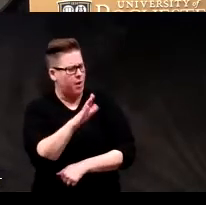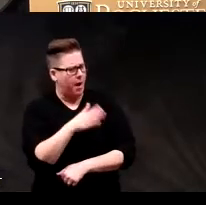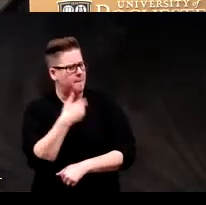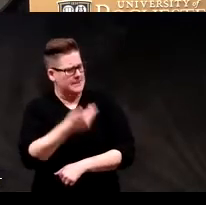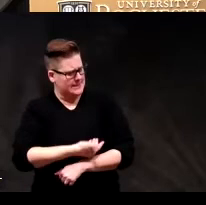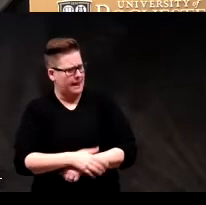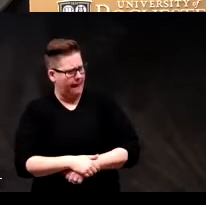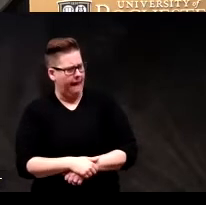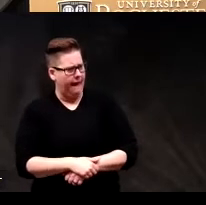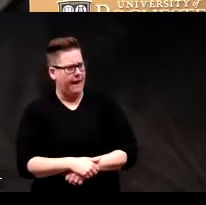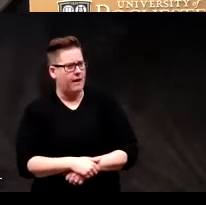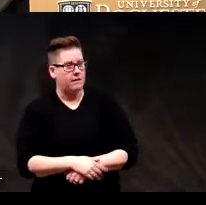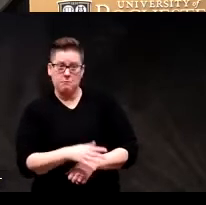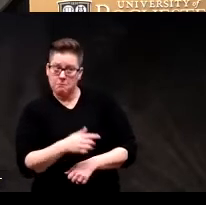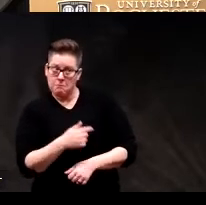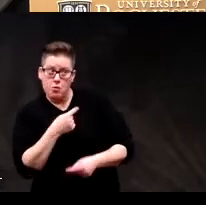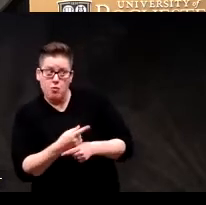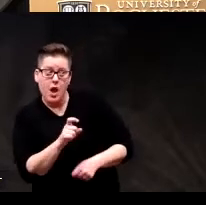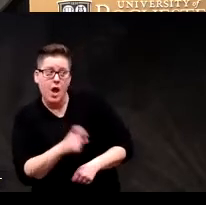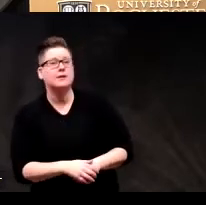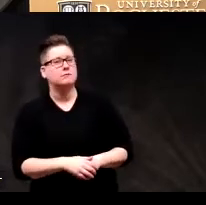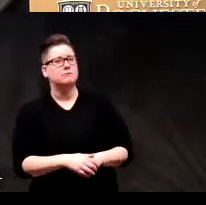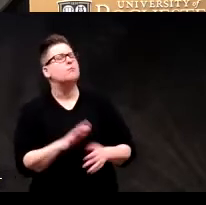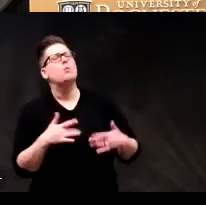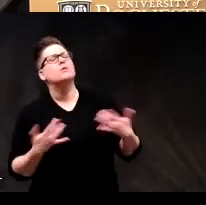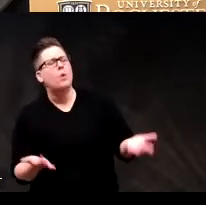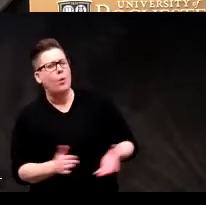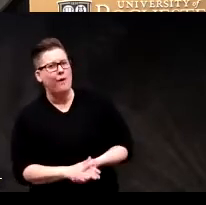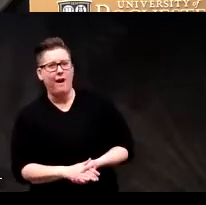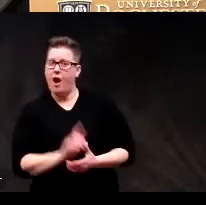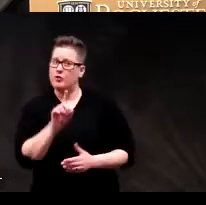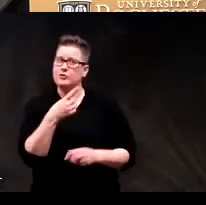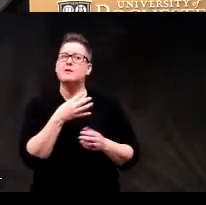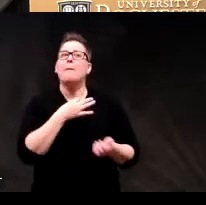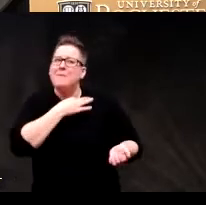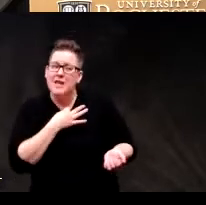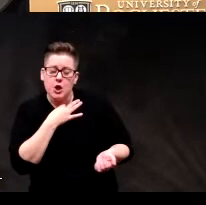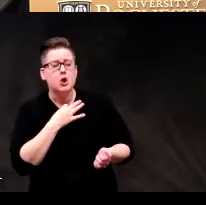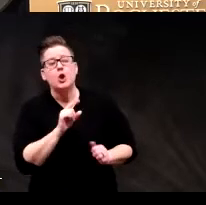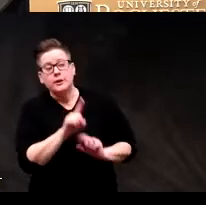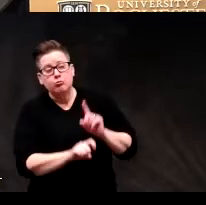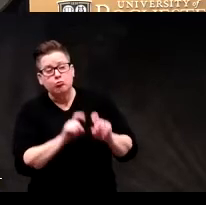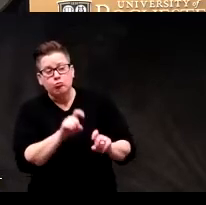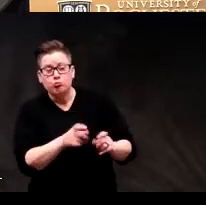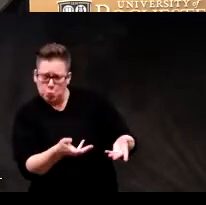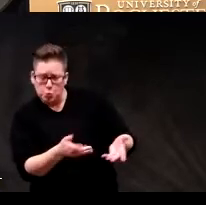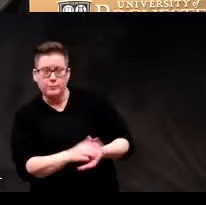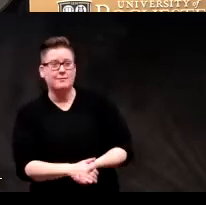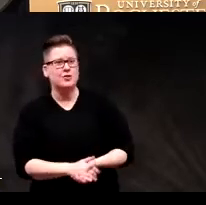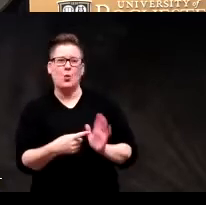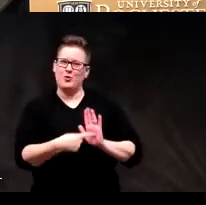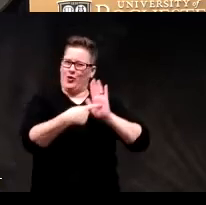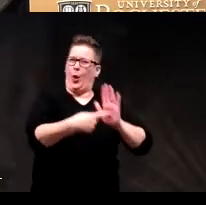upset to me. Did I get that right? What's going on? And just being very curious about that.